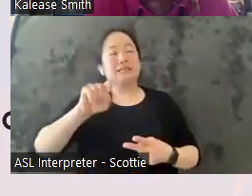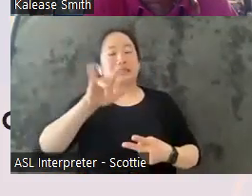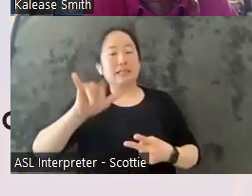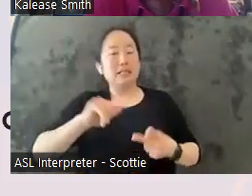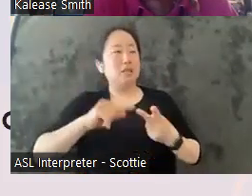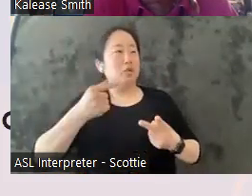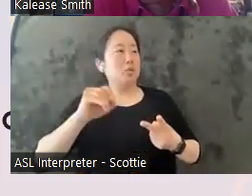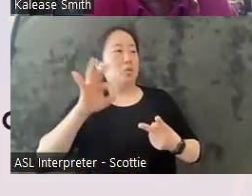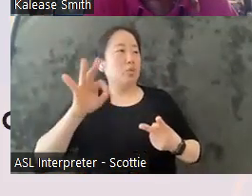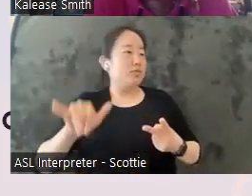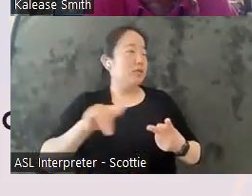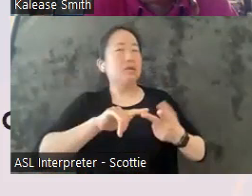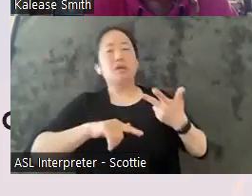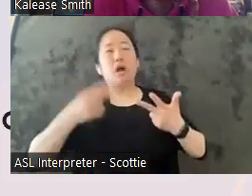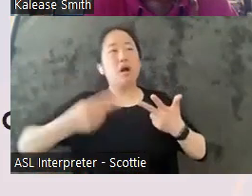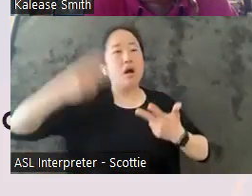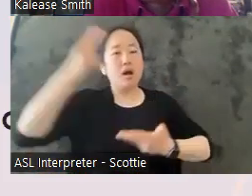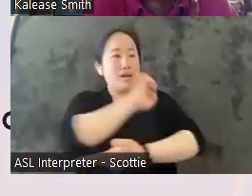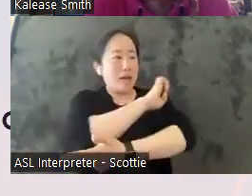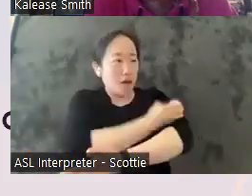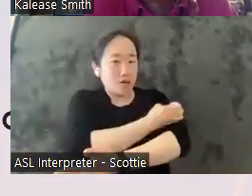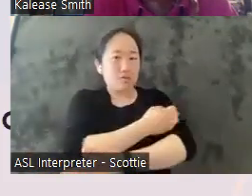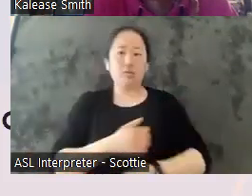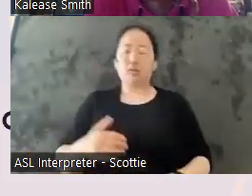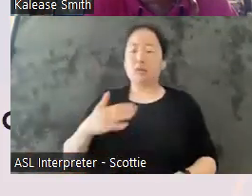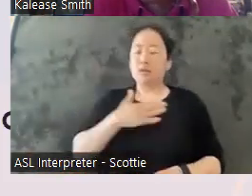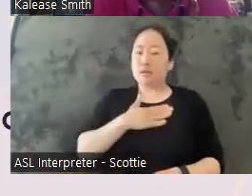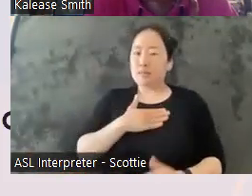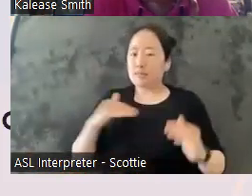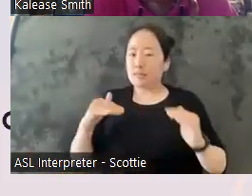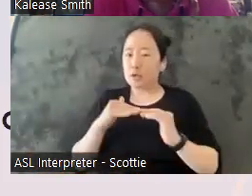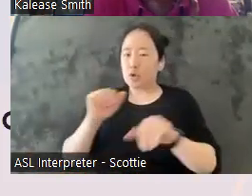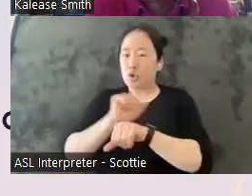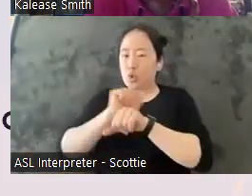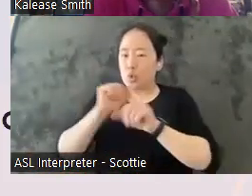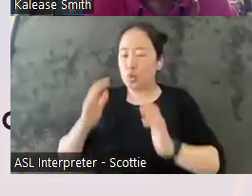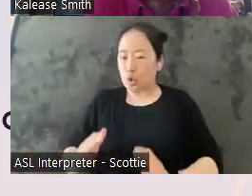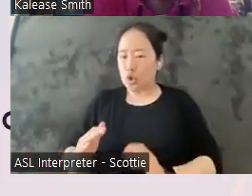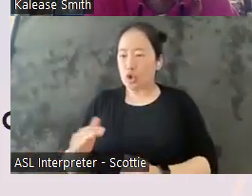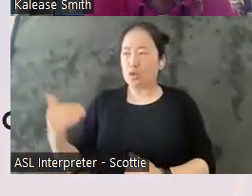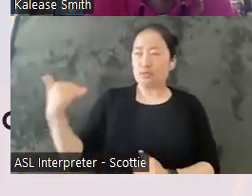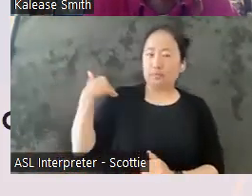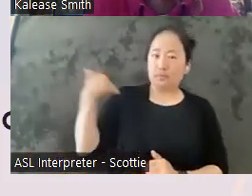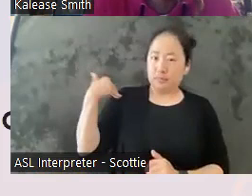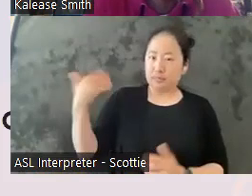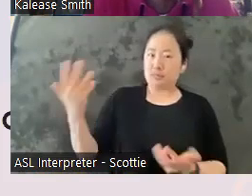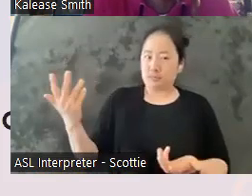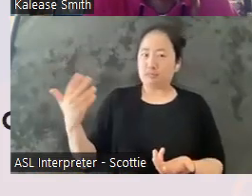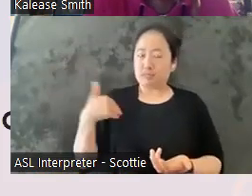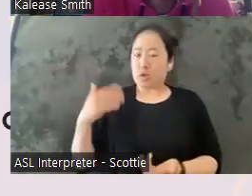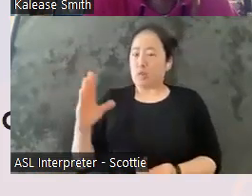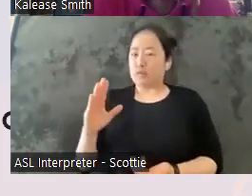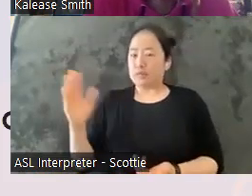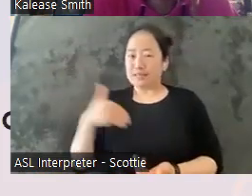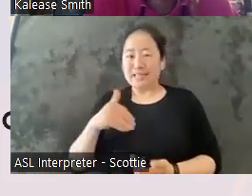energy, right? And so my coworker doing that gentle, again, not a call out, but a call in and bringing me in to